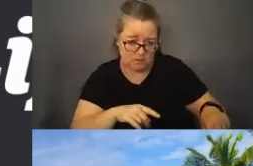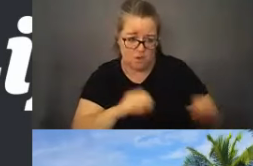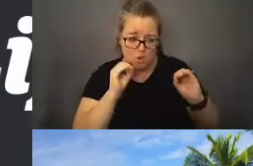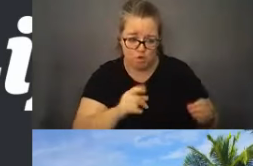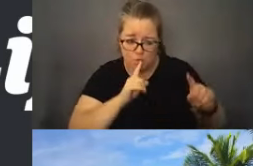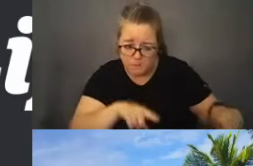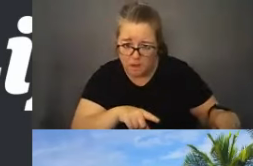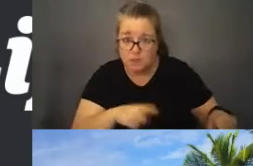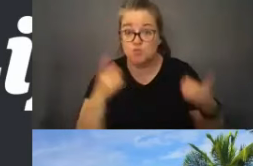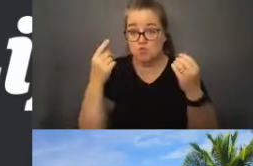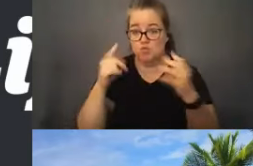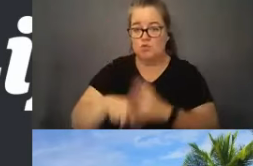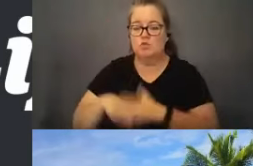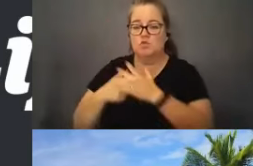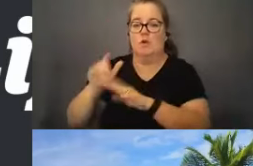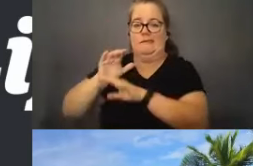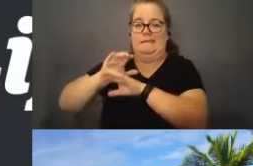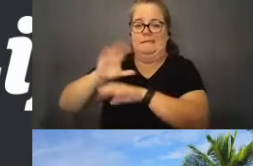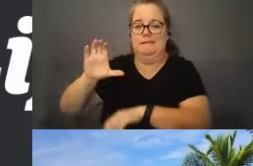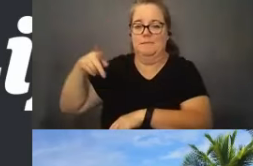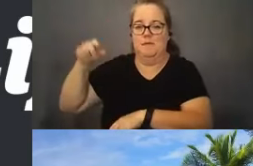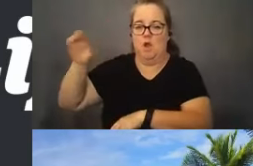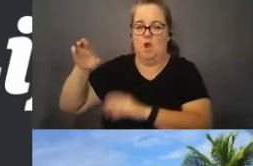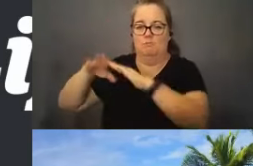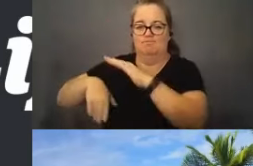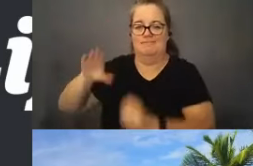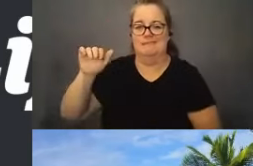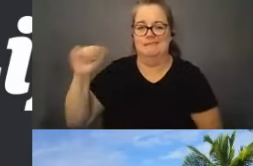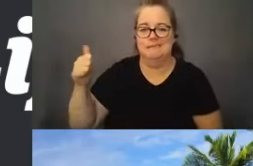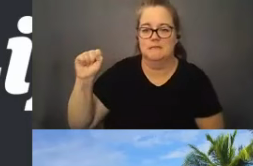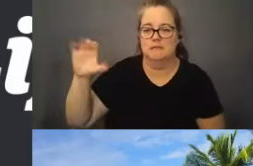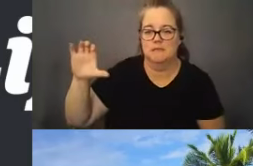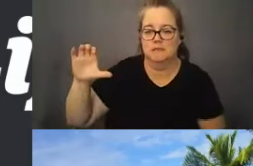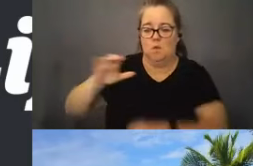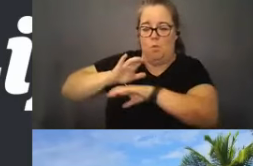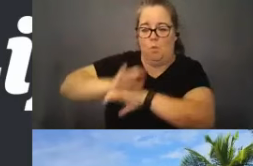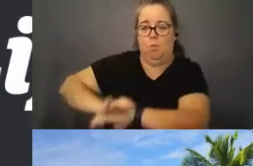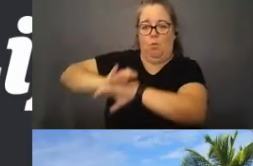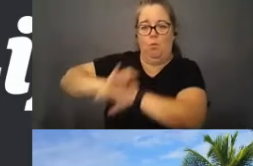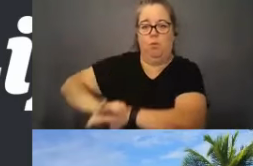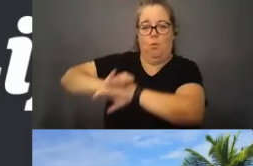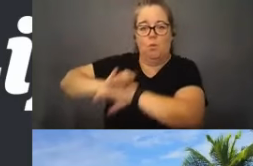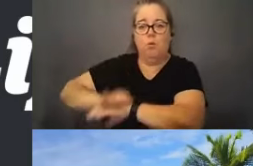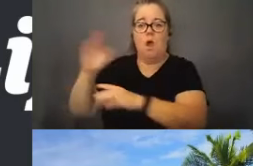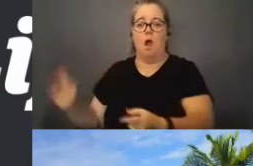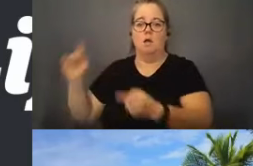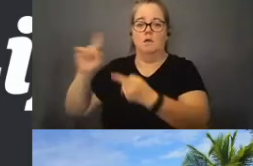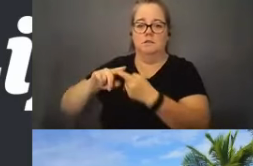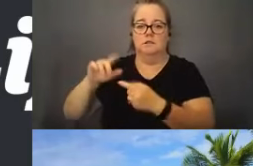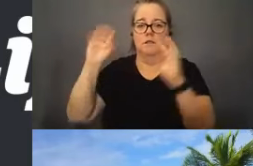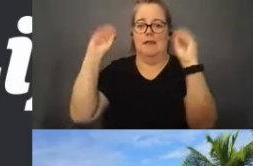within 10 seconds. And just keep doing compressions until the ambulance comes.